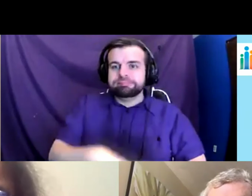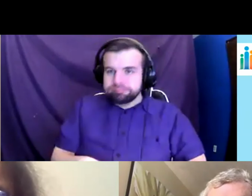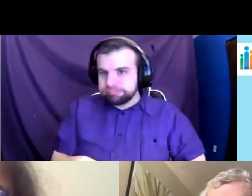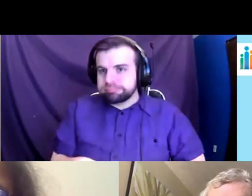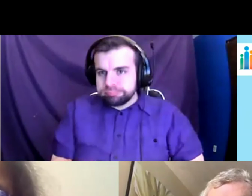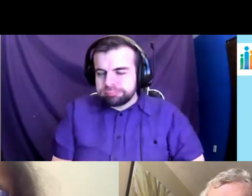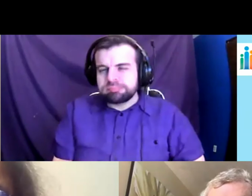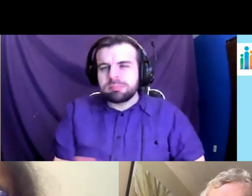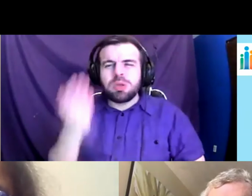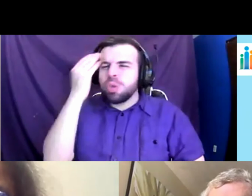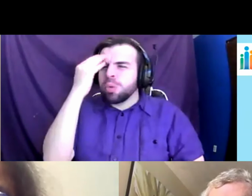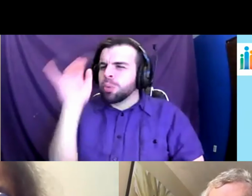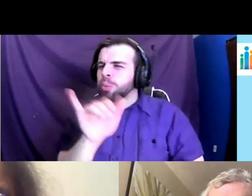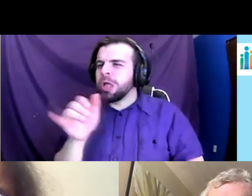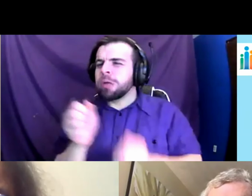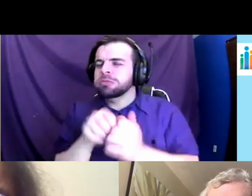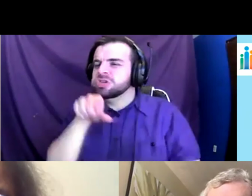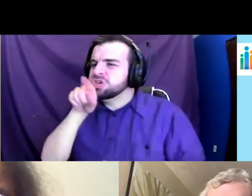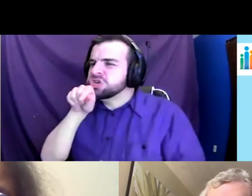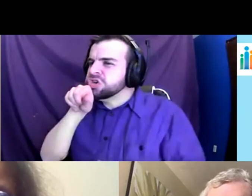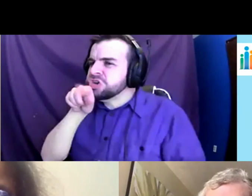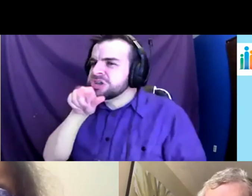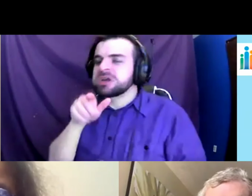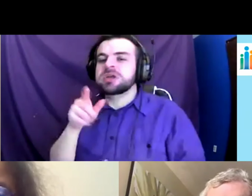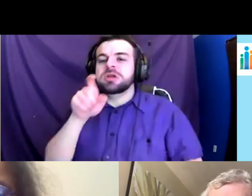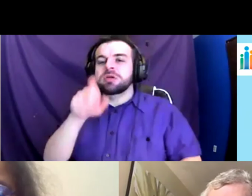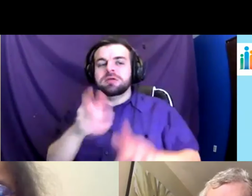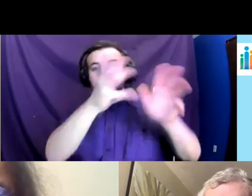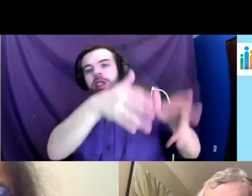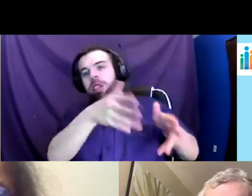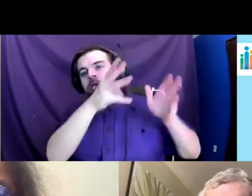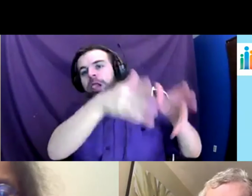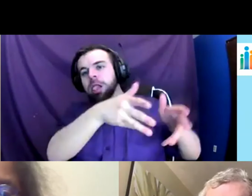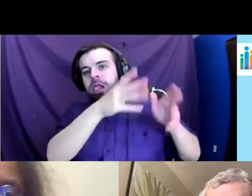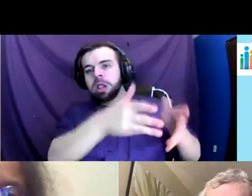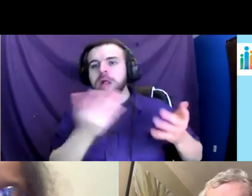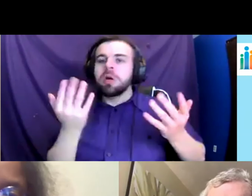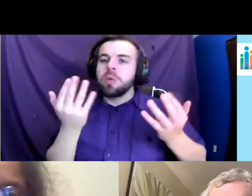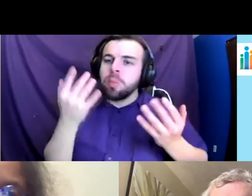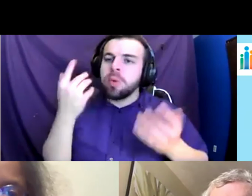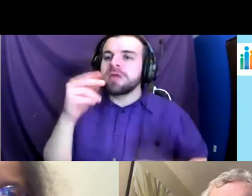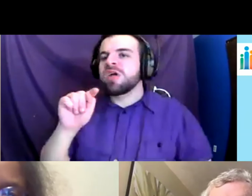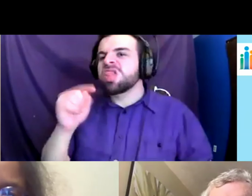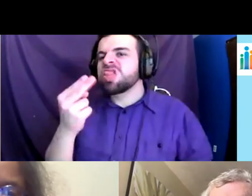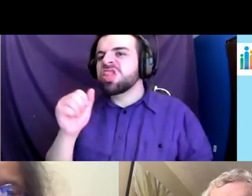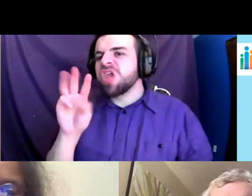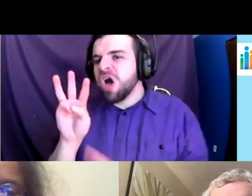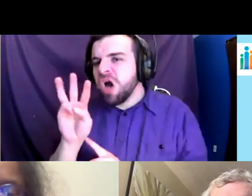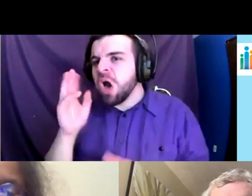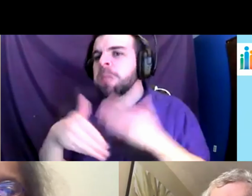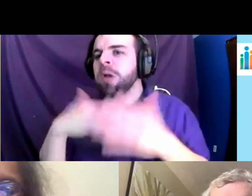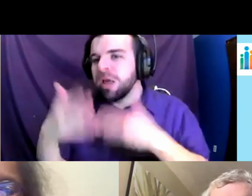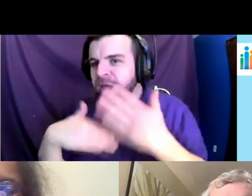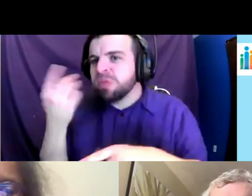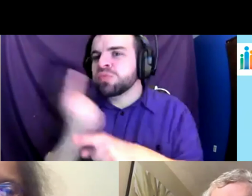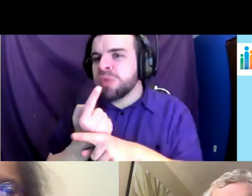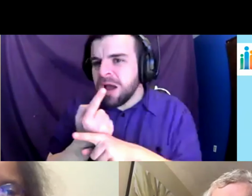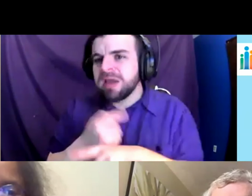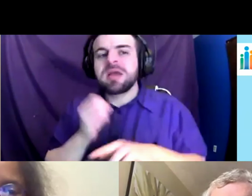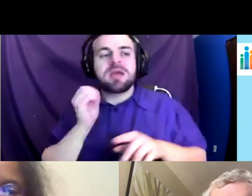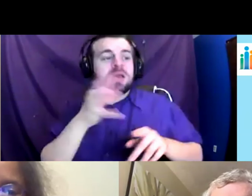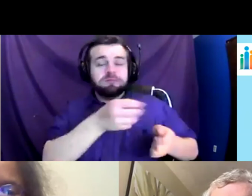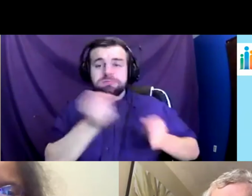chicken, you have to wait for it to unthaw? Well, with the air fryer, you put it in there and it unthaws itself, and then you